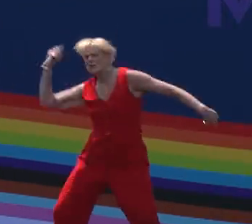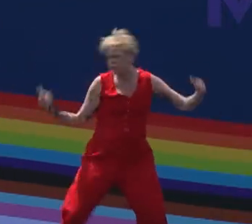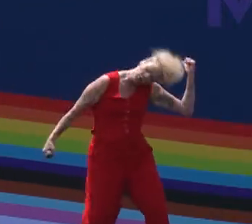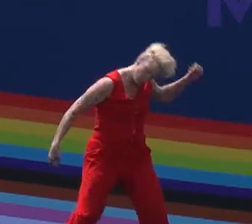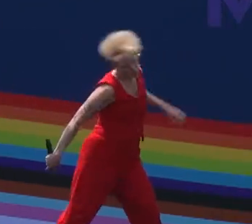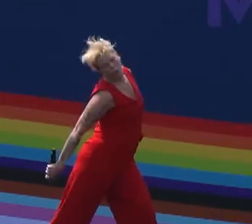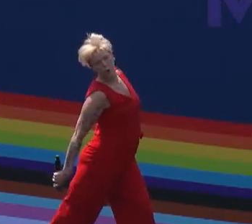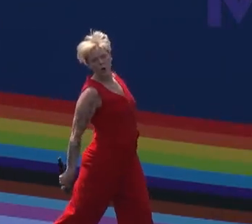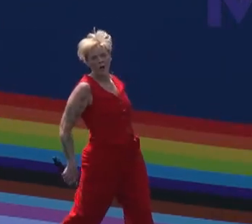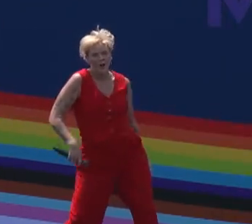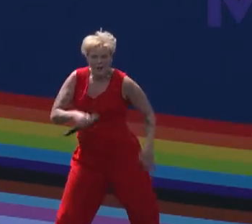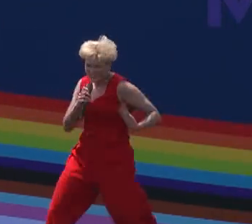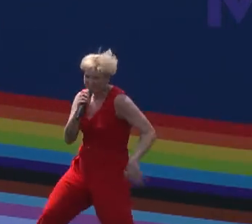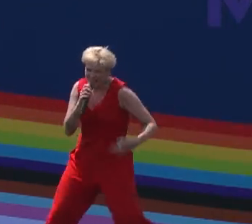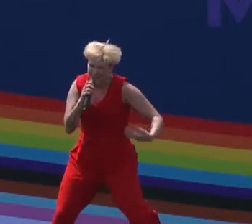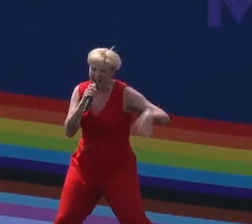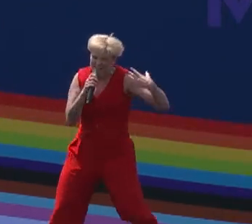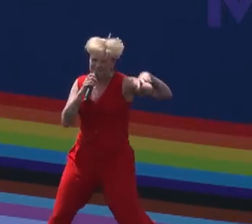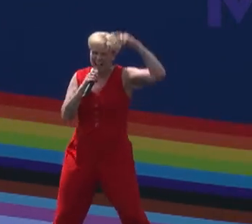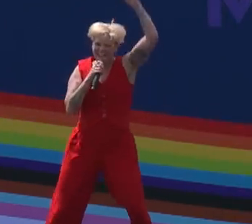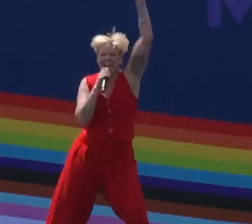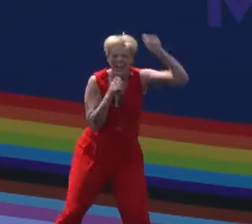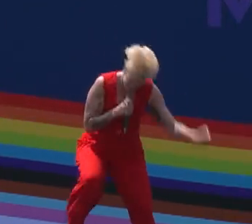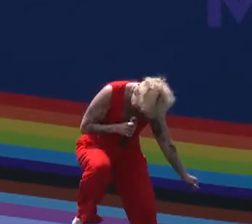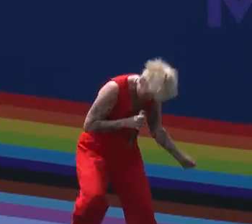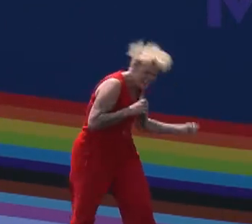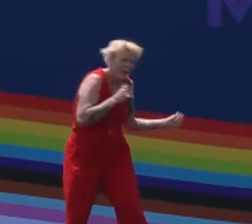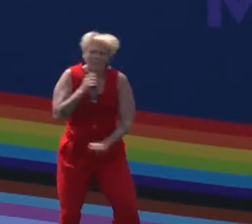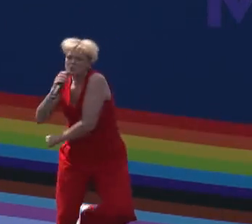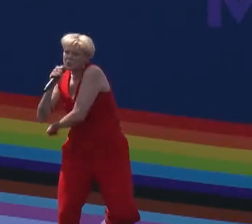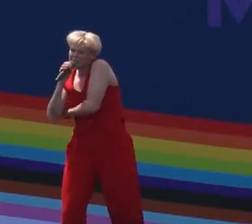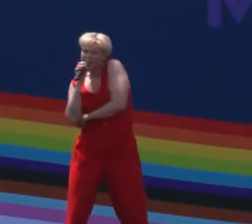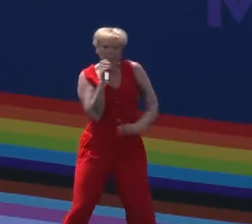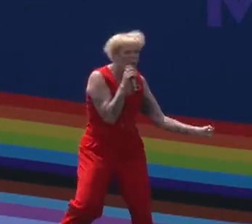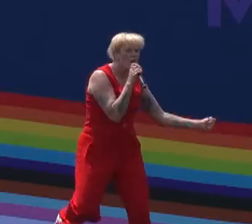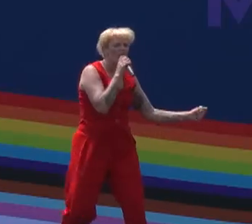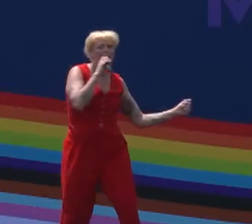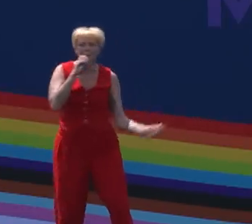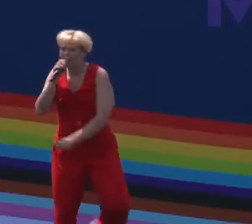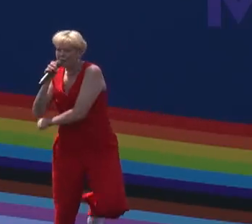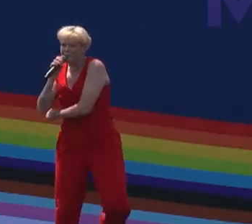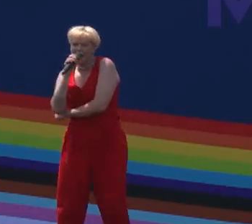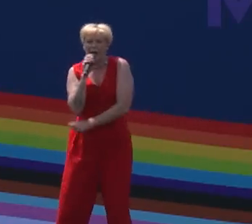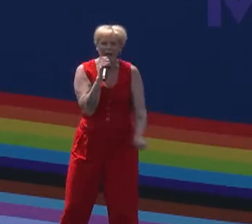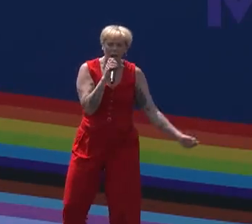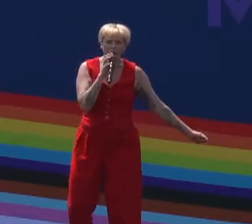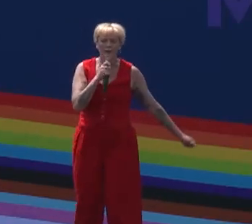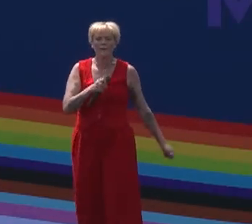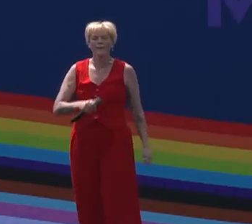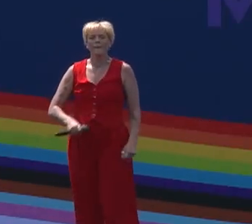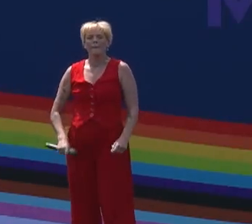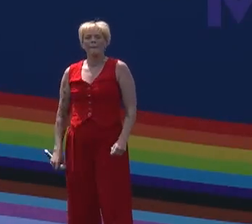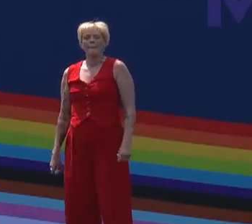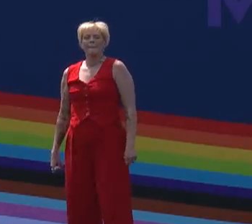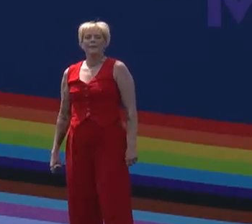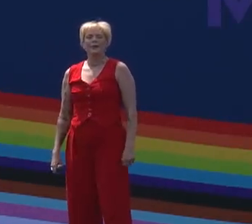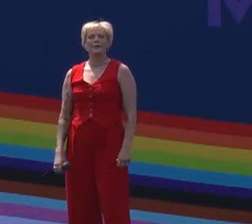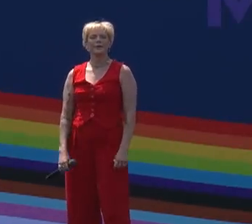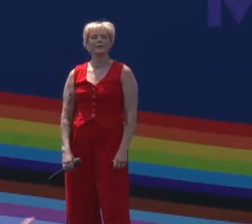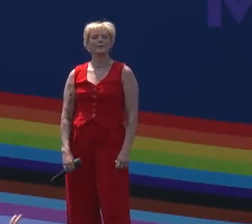fire. You can light up my candle, but you'll never put out my fire.